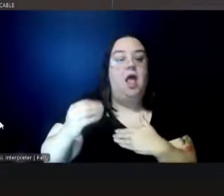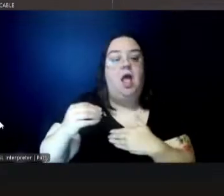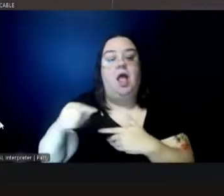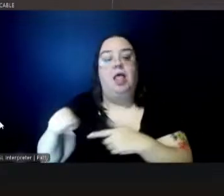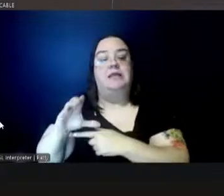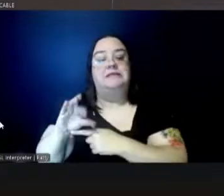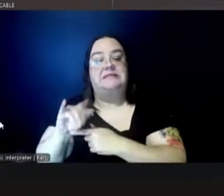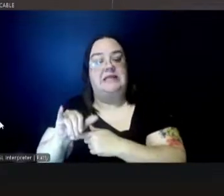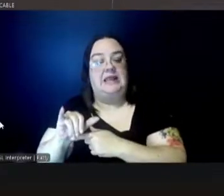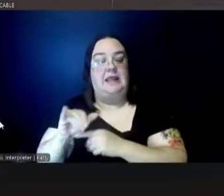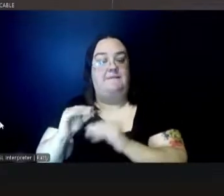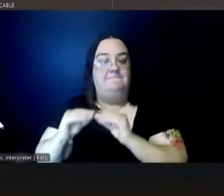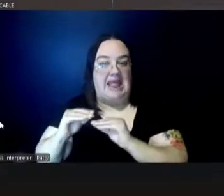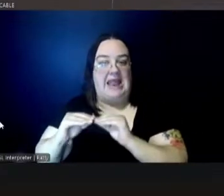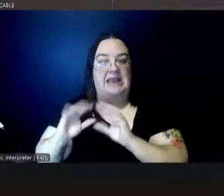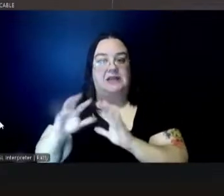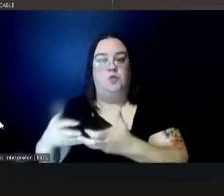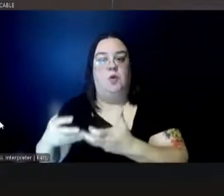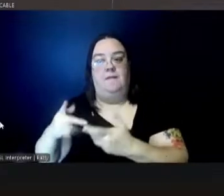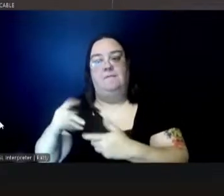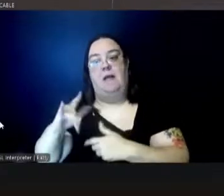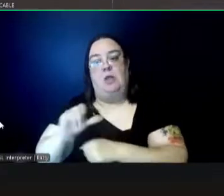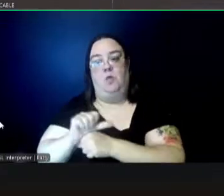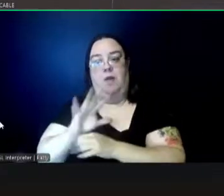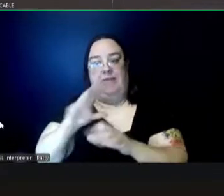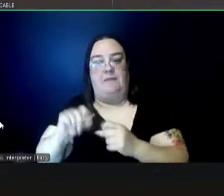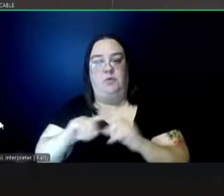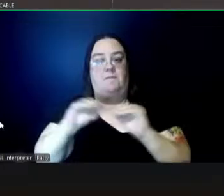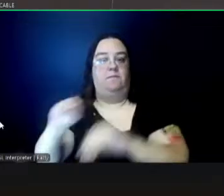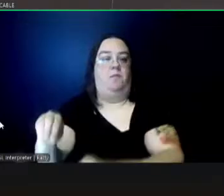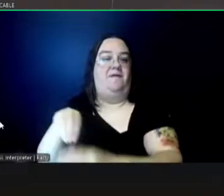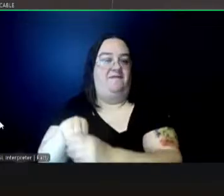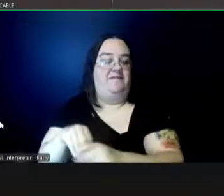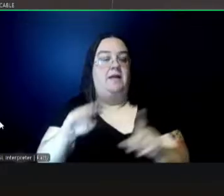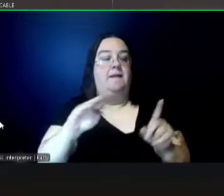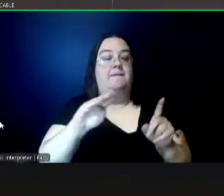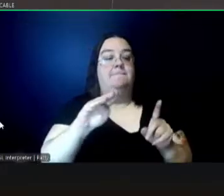maintenance moving in. So, Okay, Vice Mayor Briner.